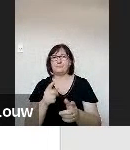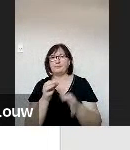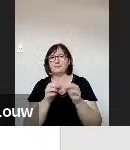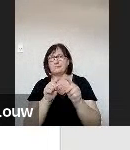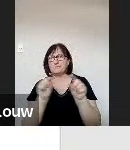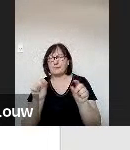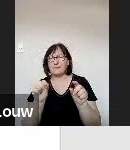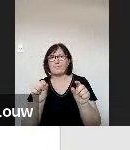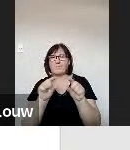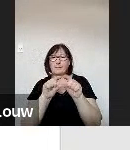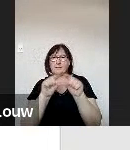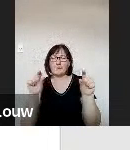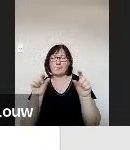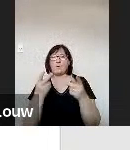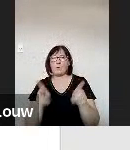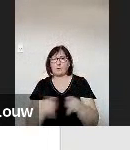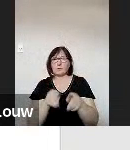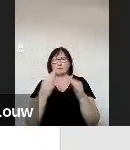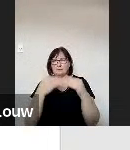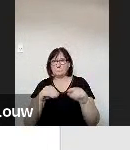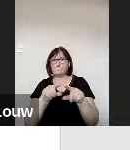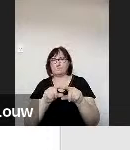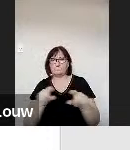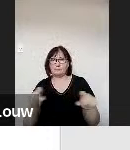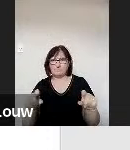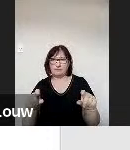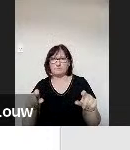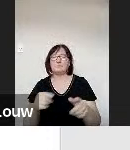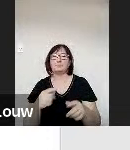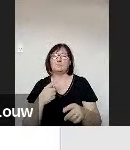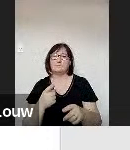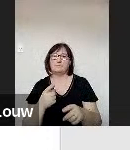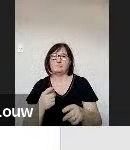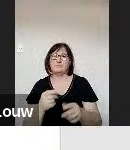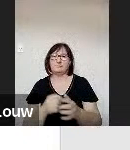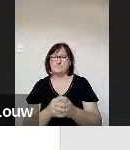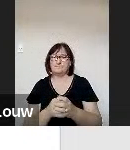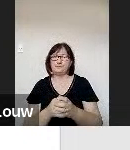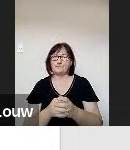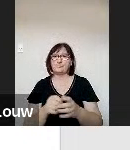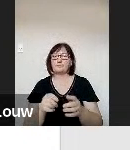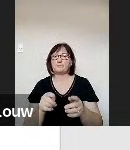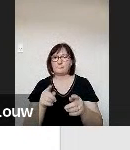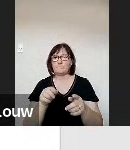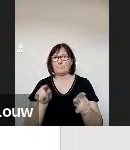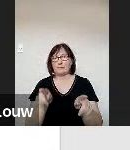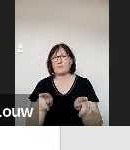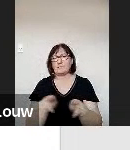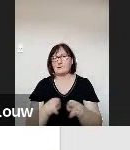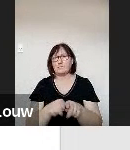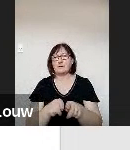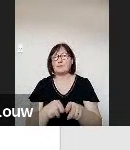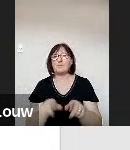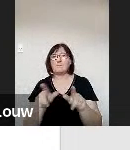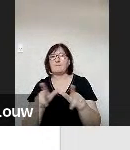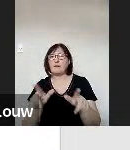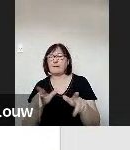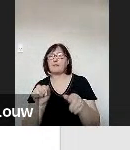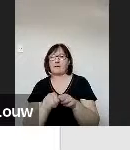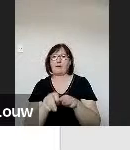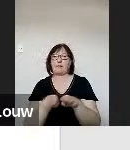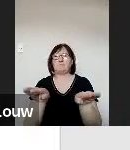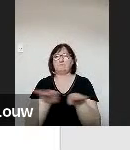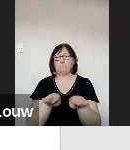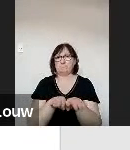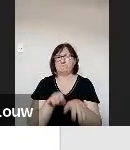at subheading level, and it provides that subheading at the same level are comparable. Ladies and gentlemen,